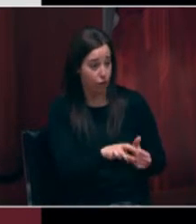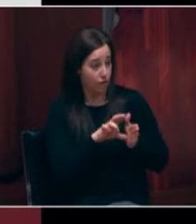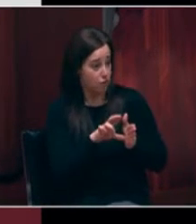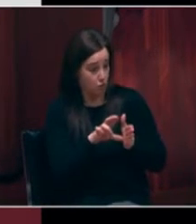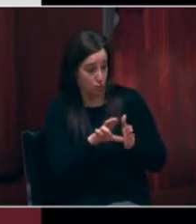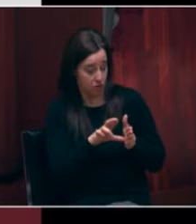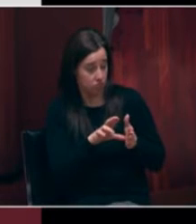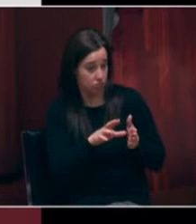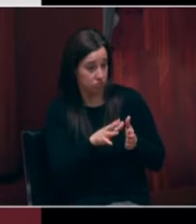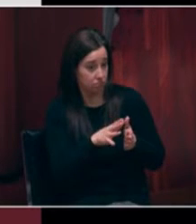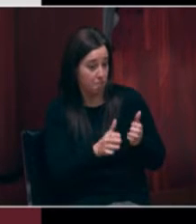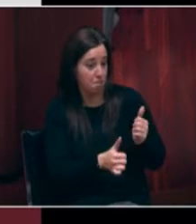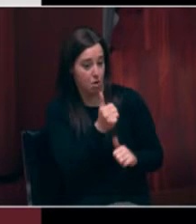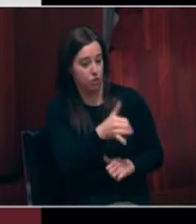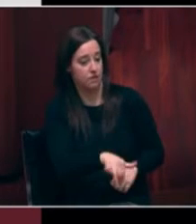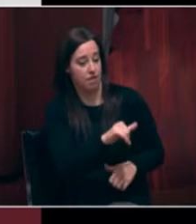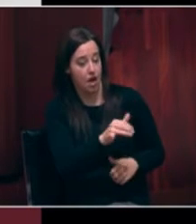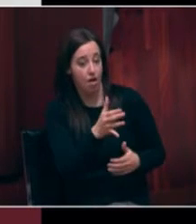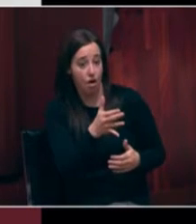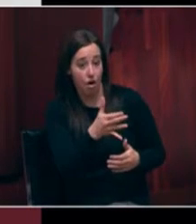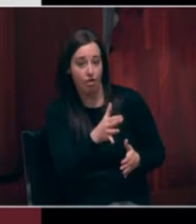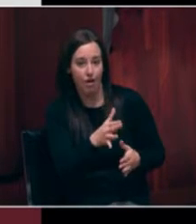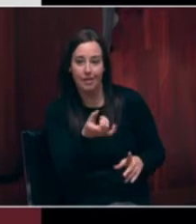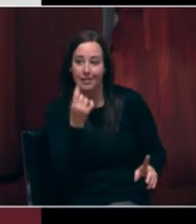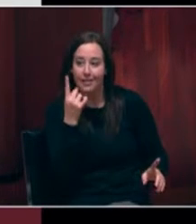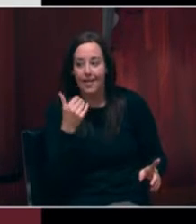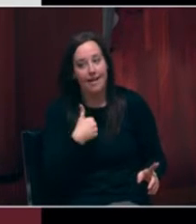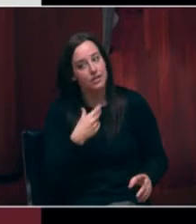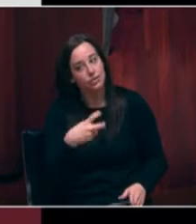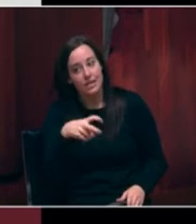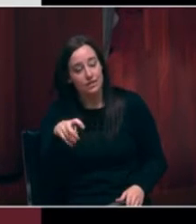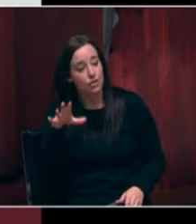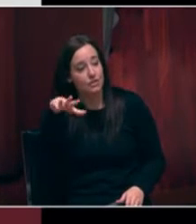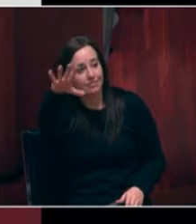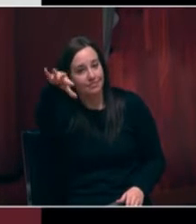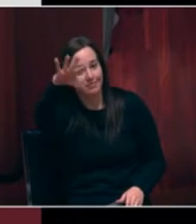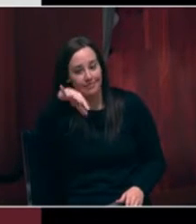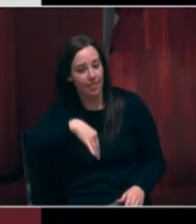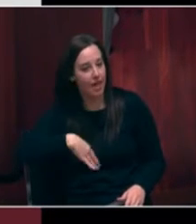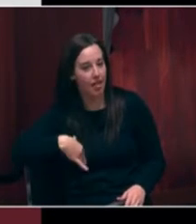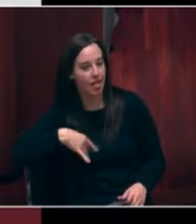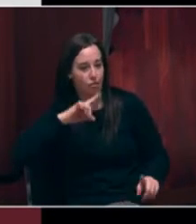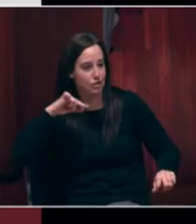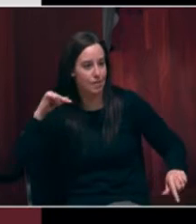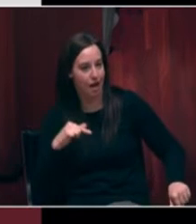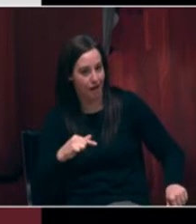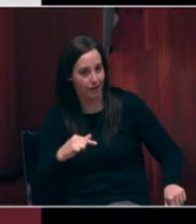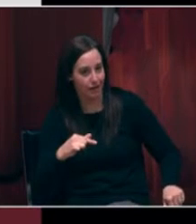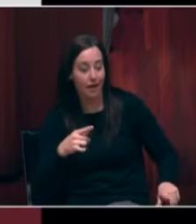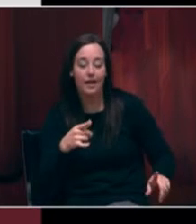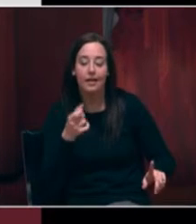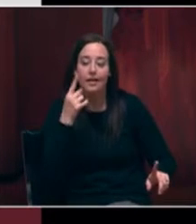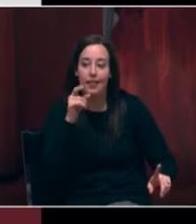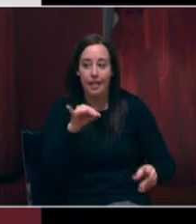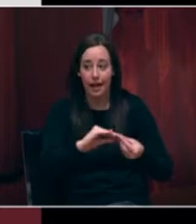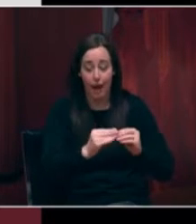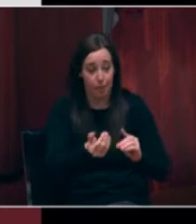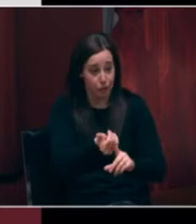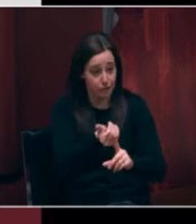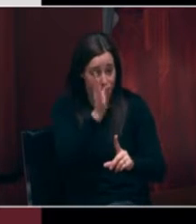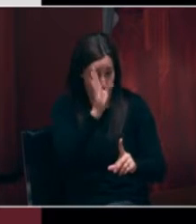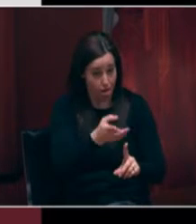problem is, you know, we've got lots of transfers out there that nobody's responded to yet. And that number's always going to be a little high because we just sent out notices that